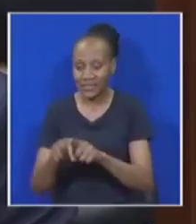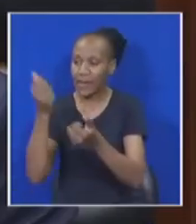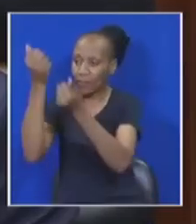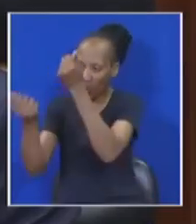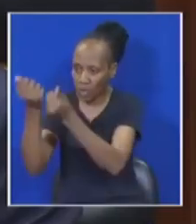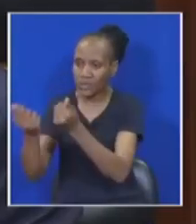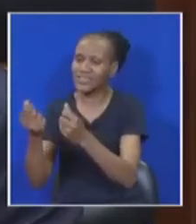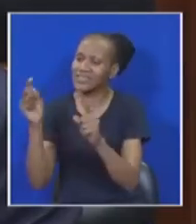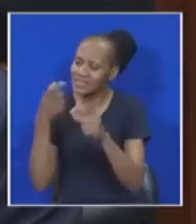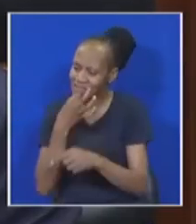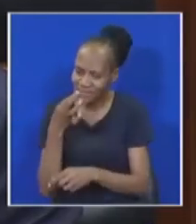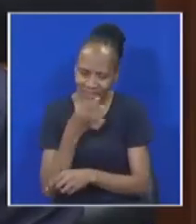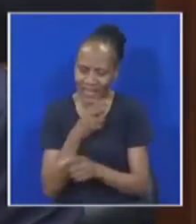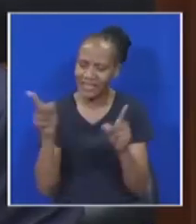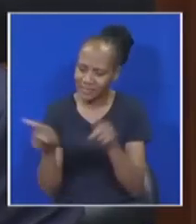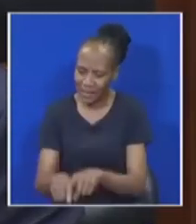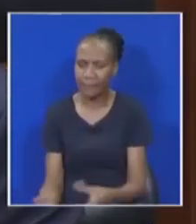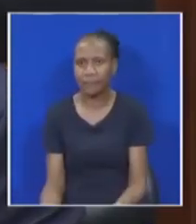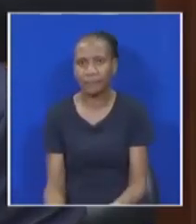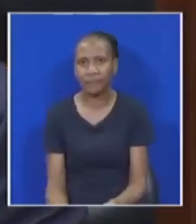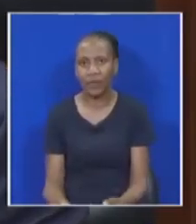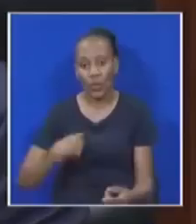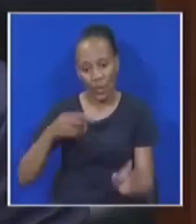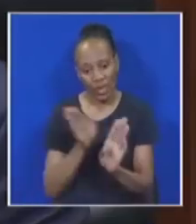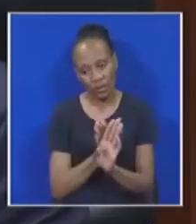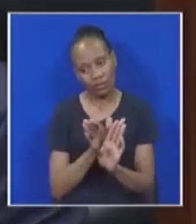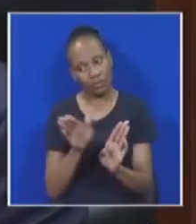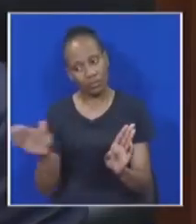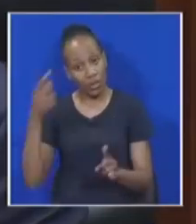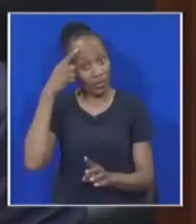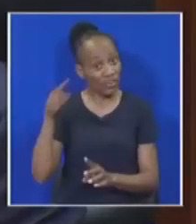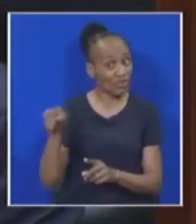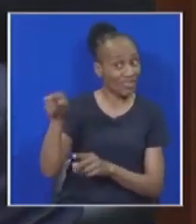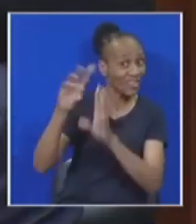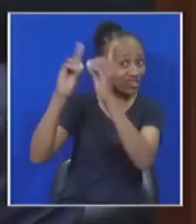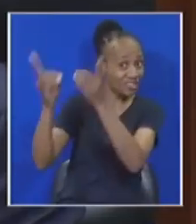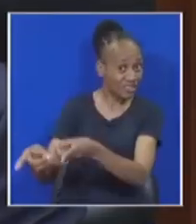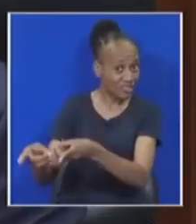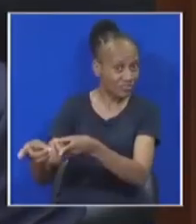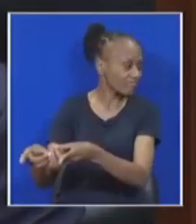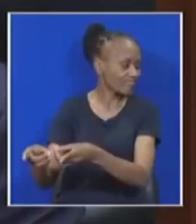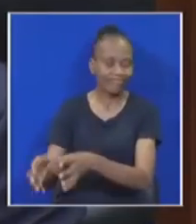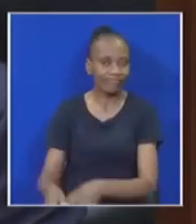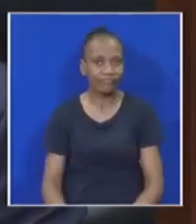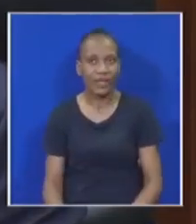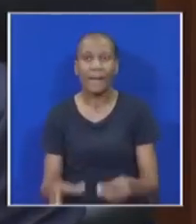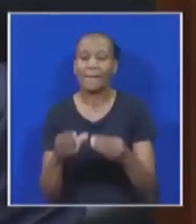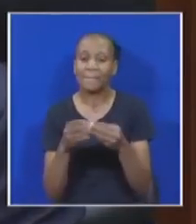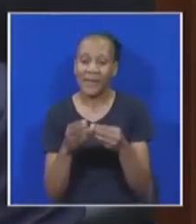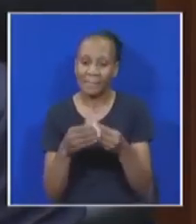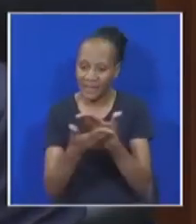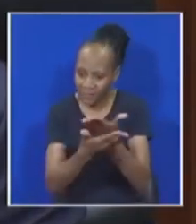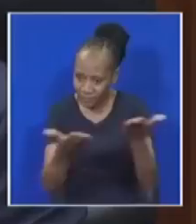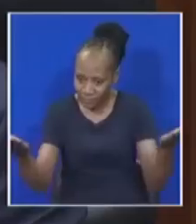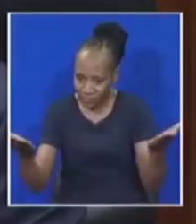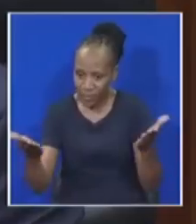matter. We will not deviate from that decision now. Members must prepare themselves,